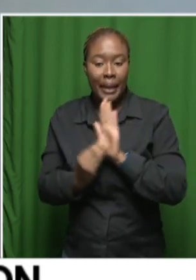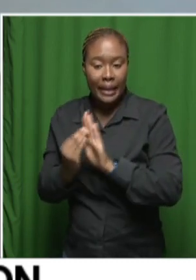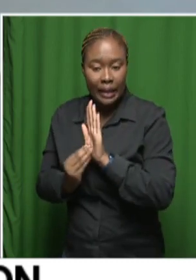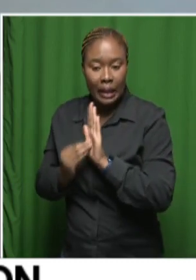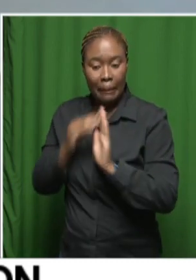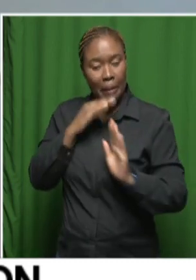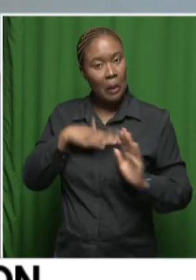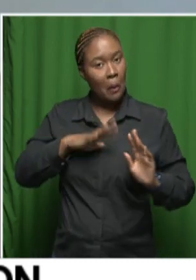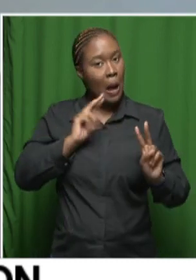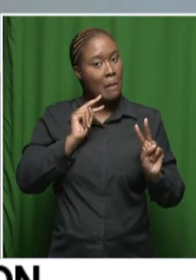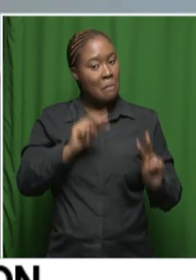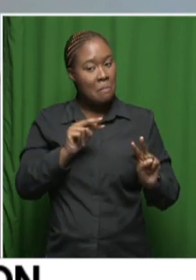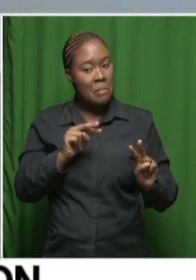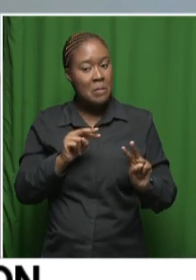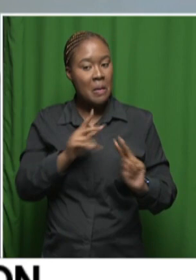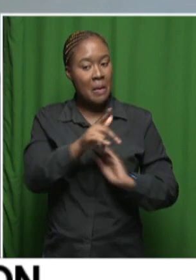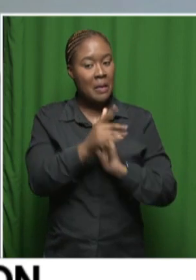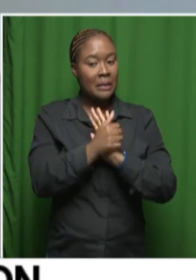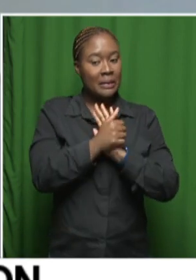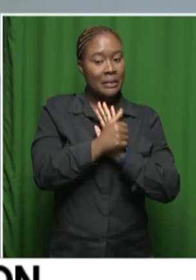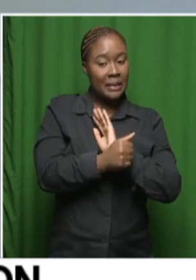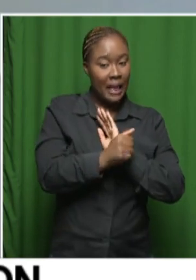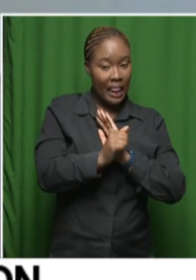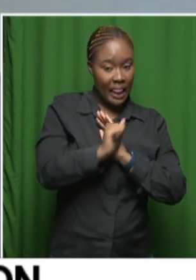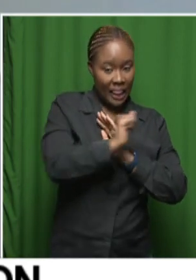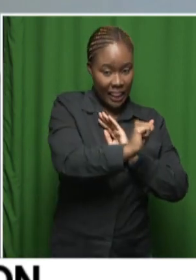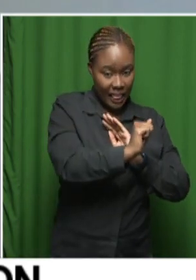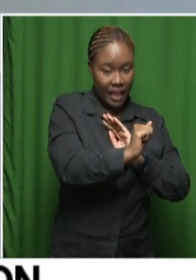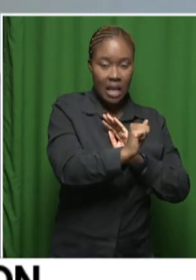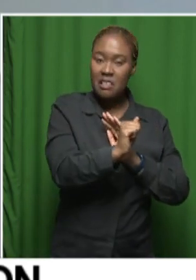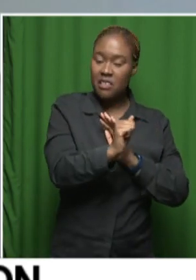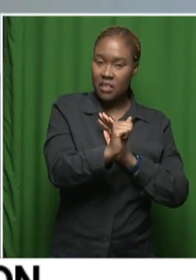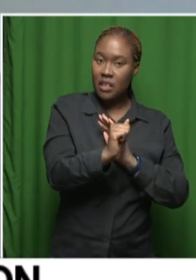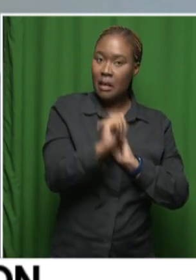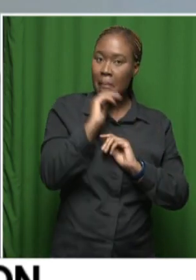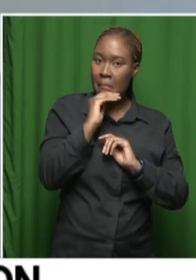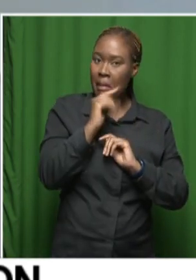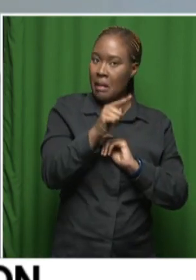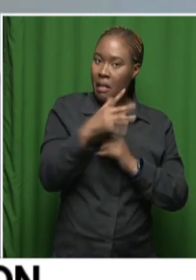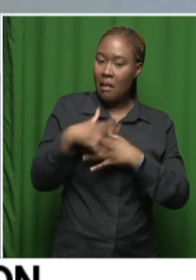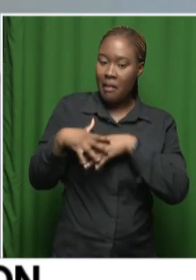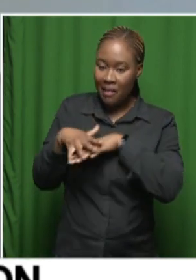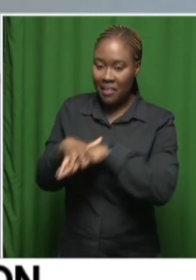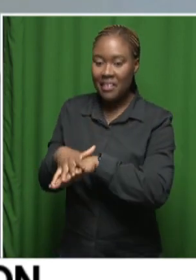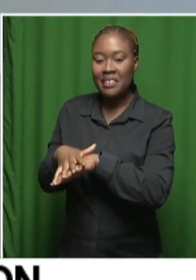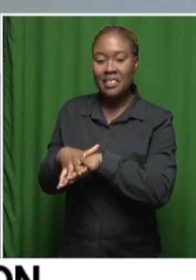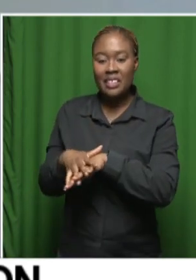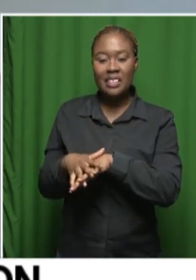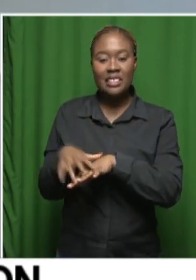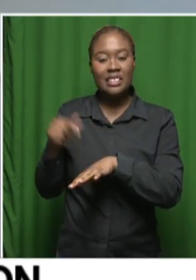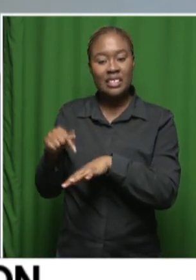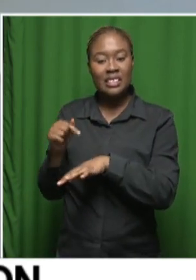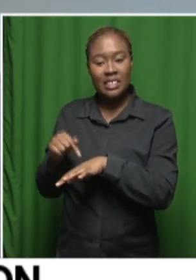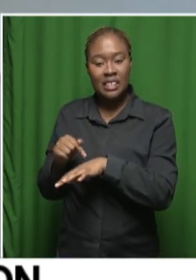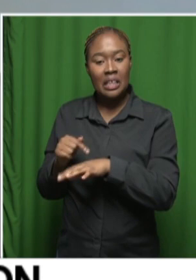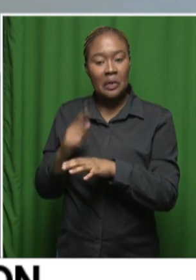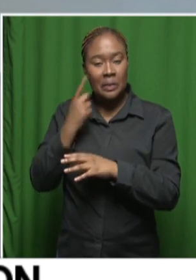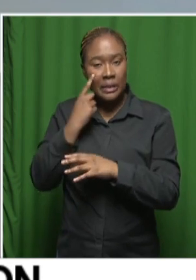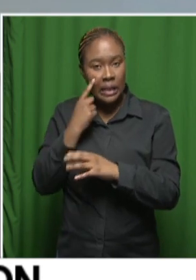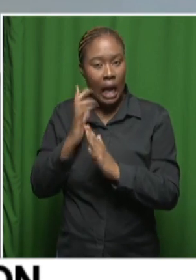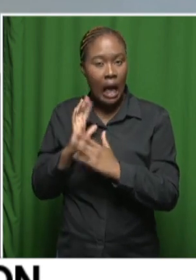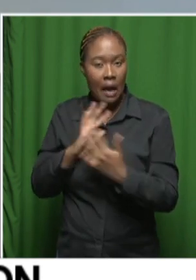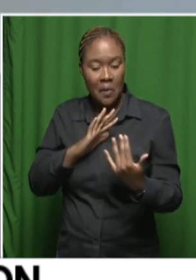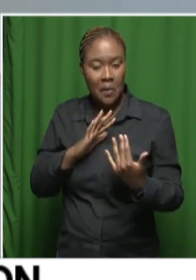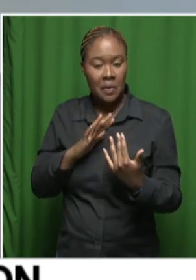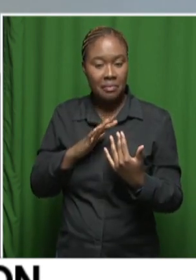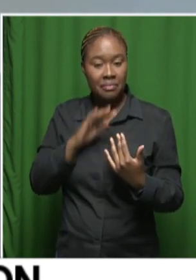see how those skills that they've already got is going to be utilized in what you will normally dub